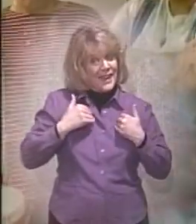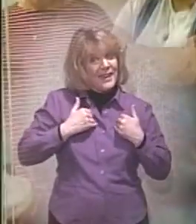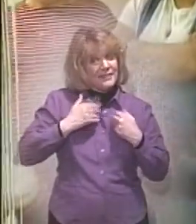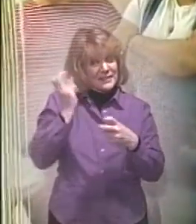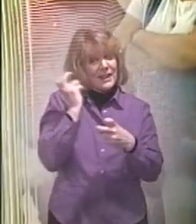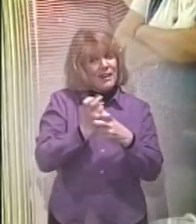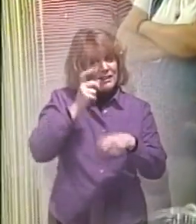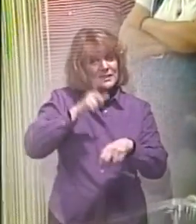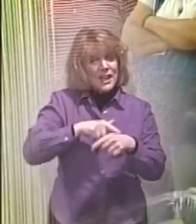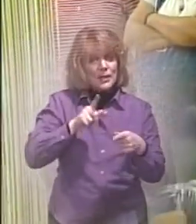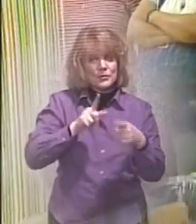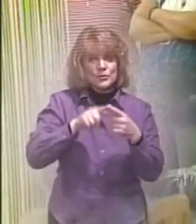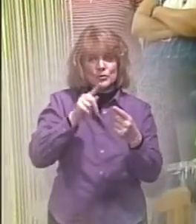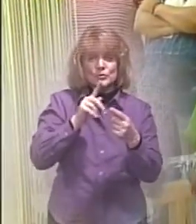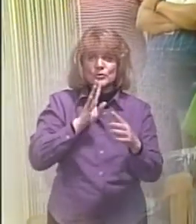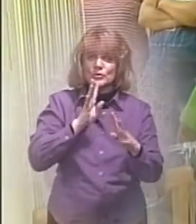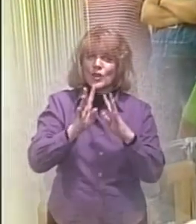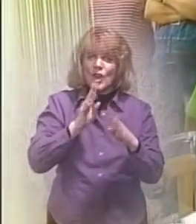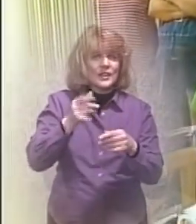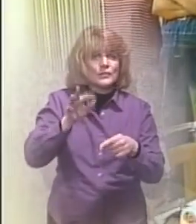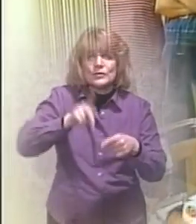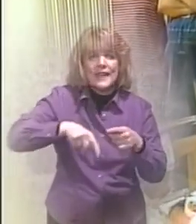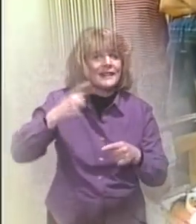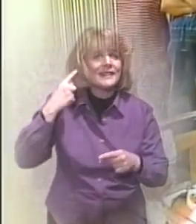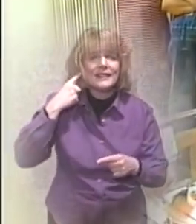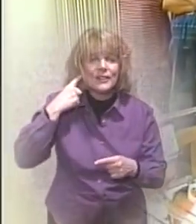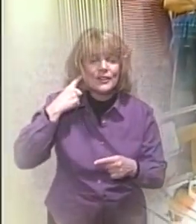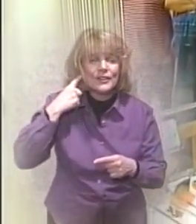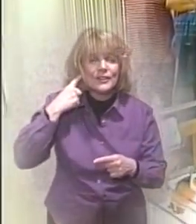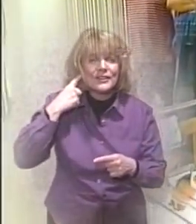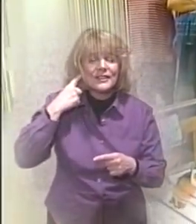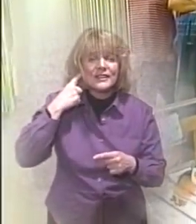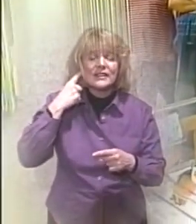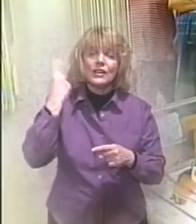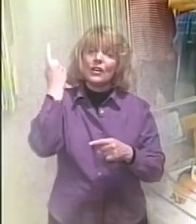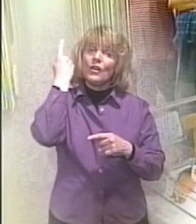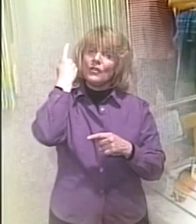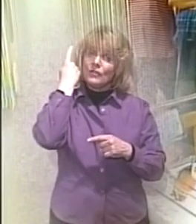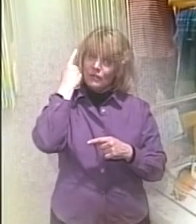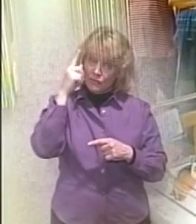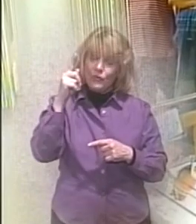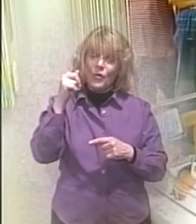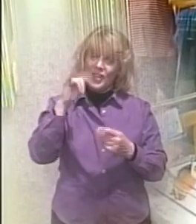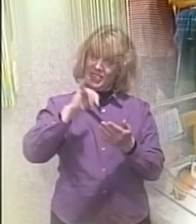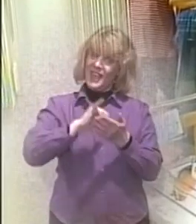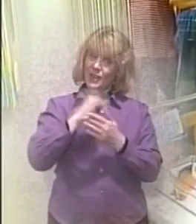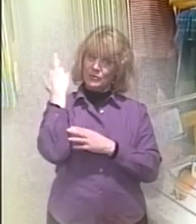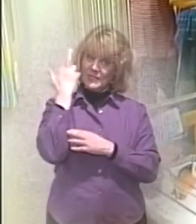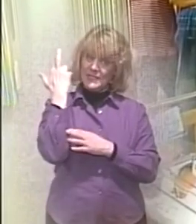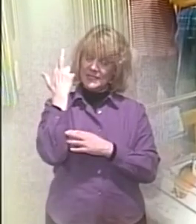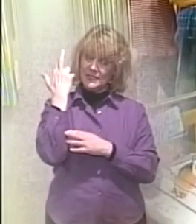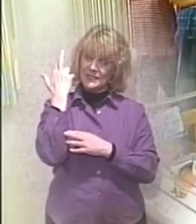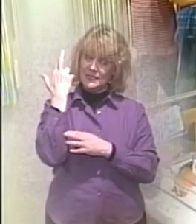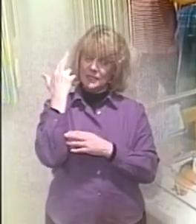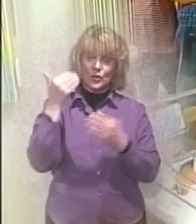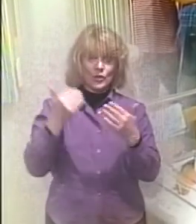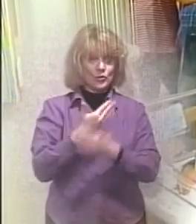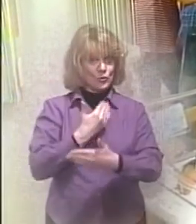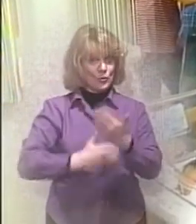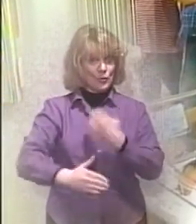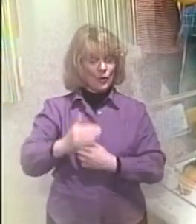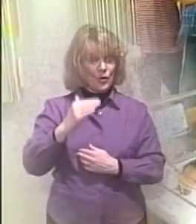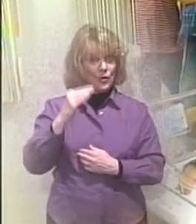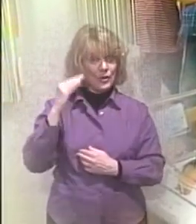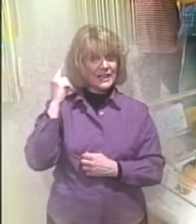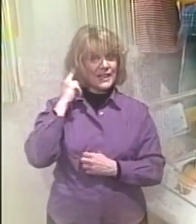In order to identify a hearing loss early, newborn hearing screening has become a standard of care in many hospitals across the